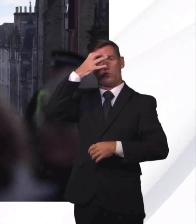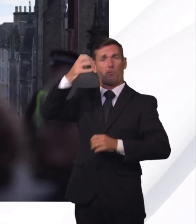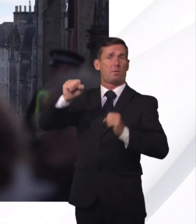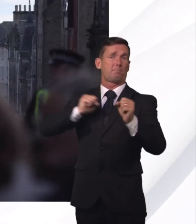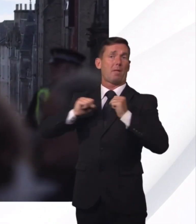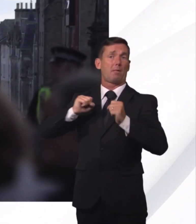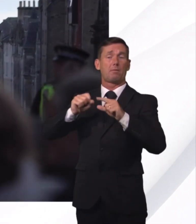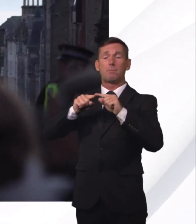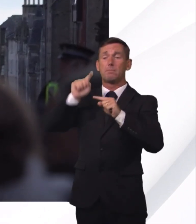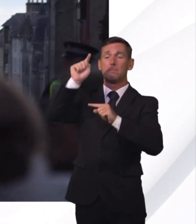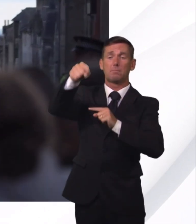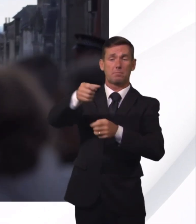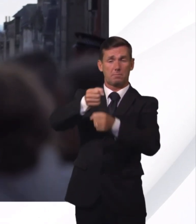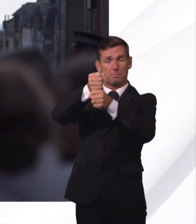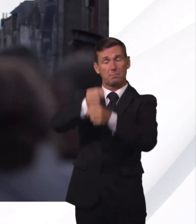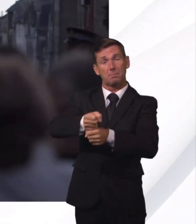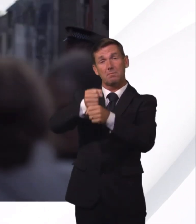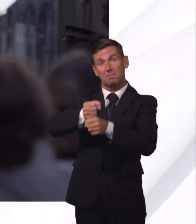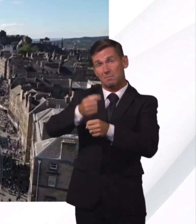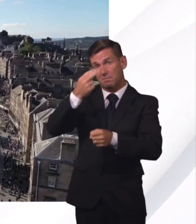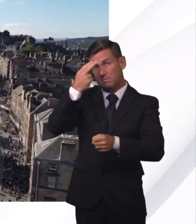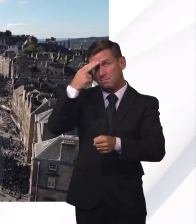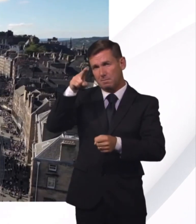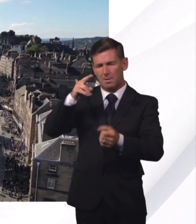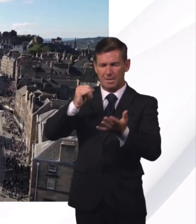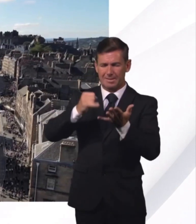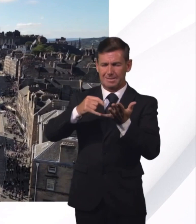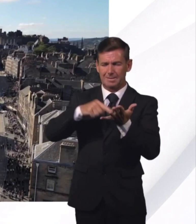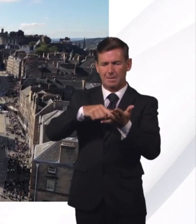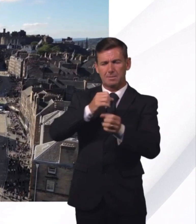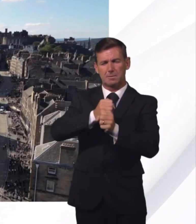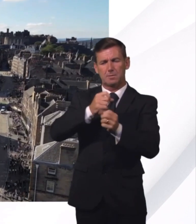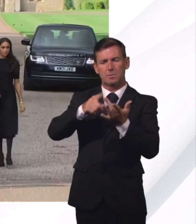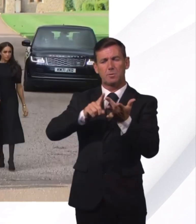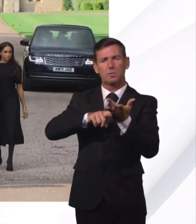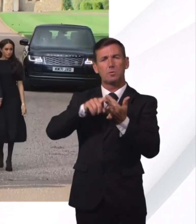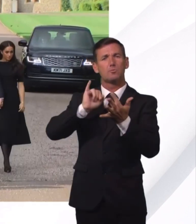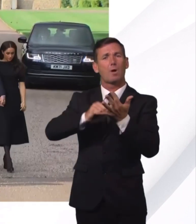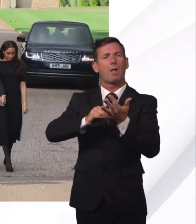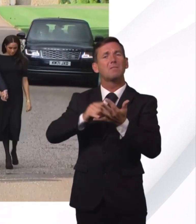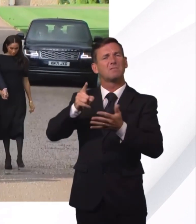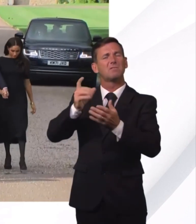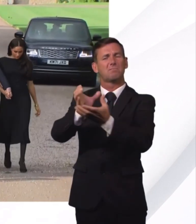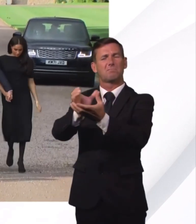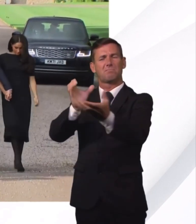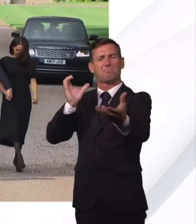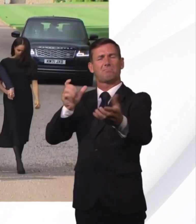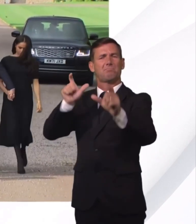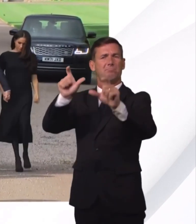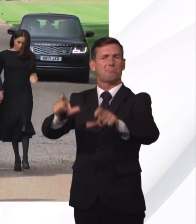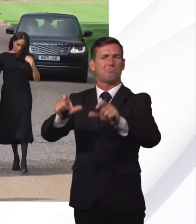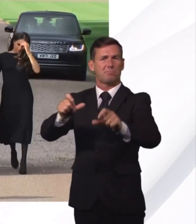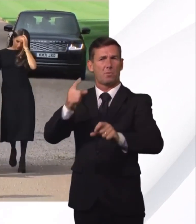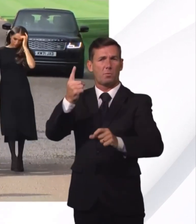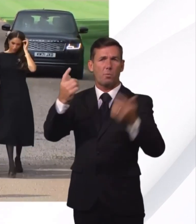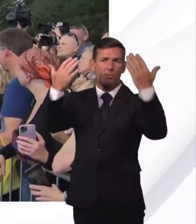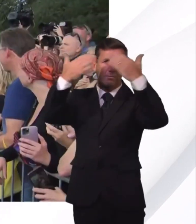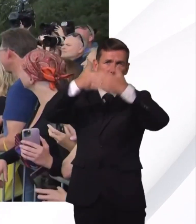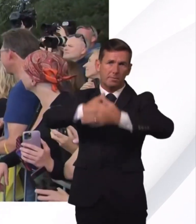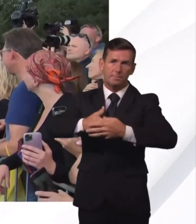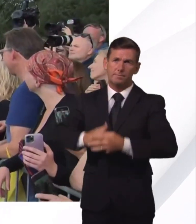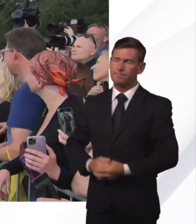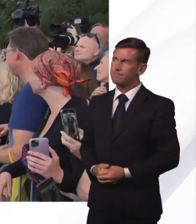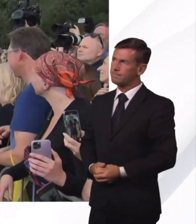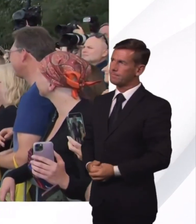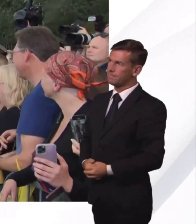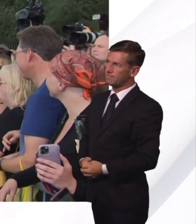Queen will lie at rest and people will be able to pay their respects. The Duke of Sussex pays tribute to his